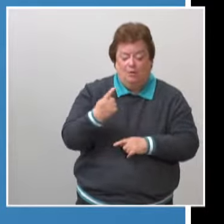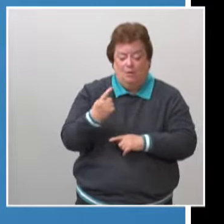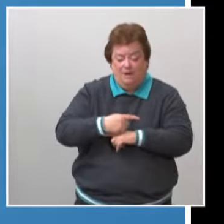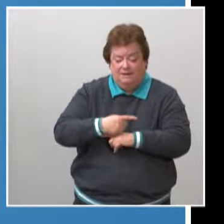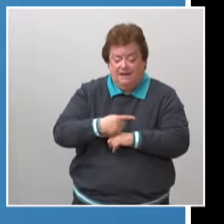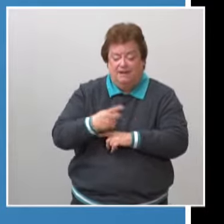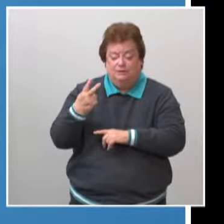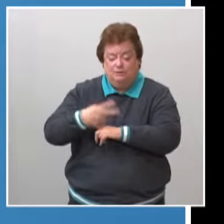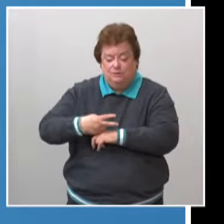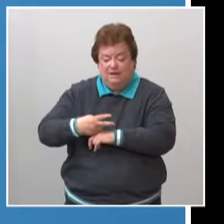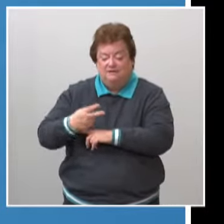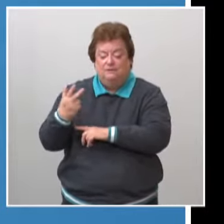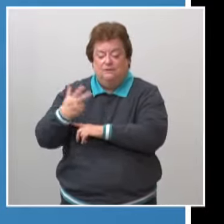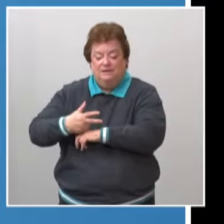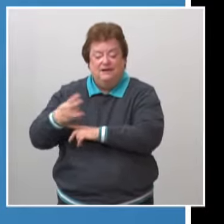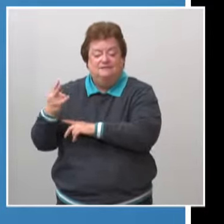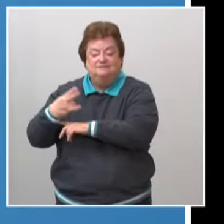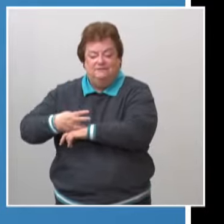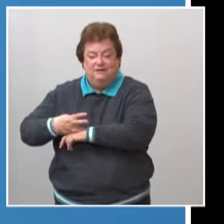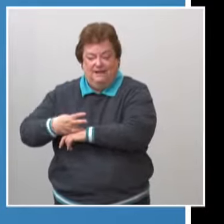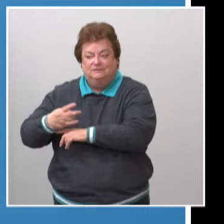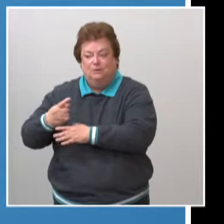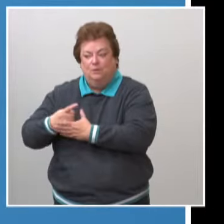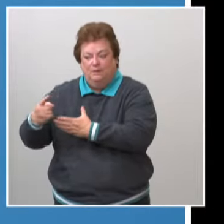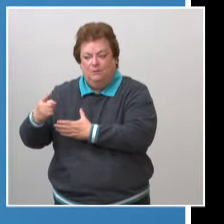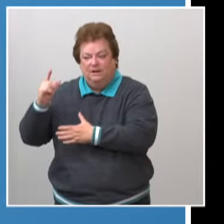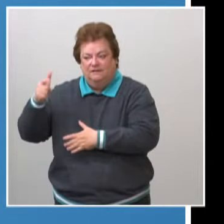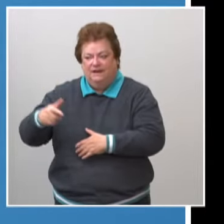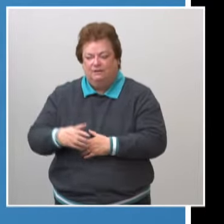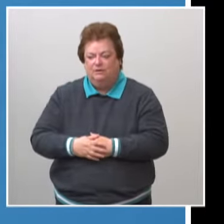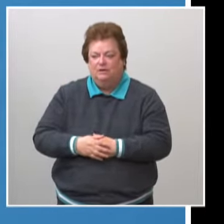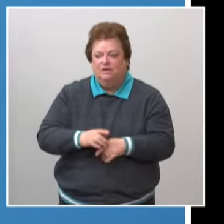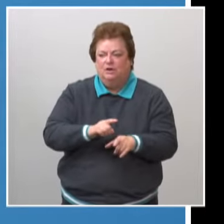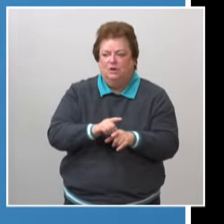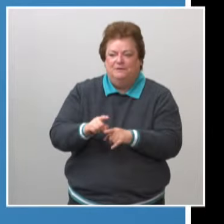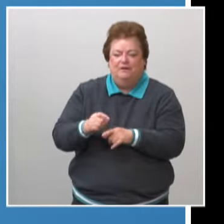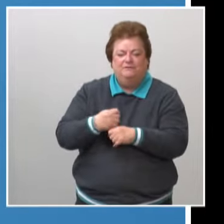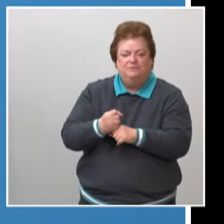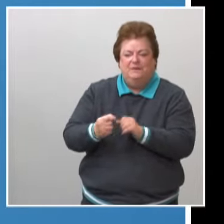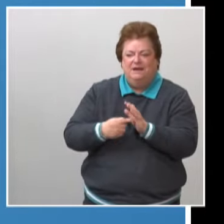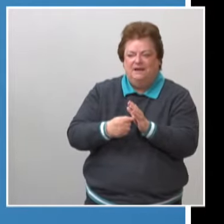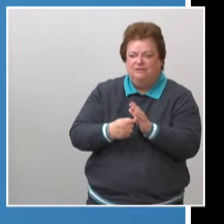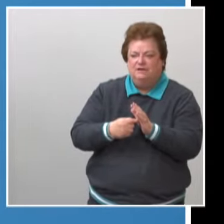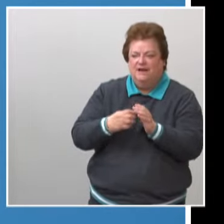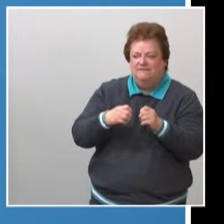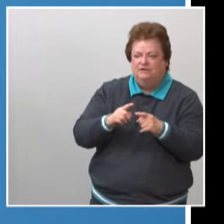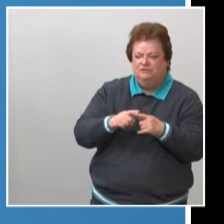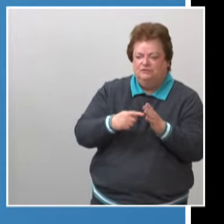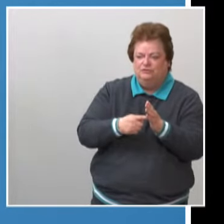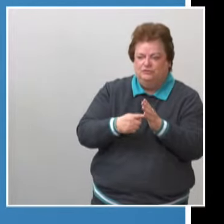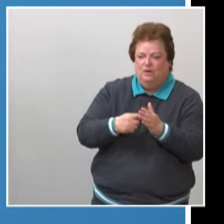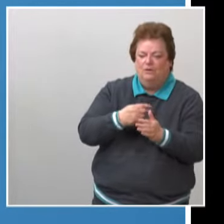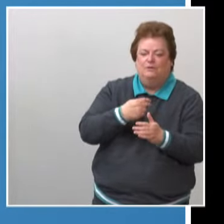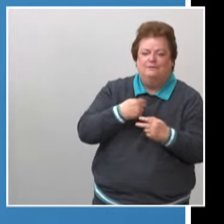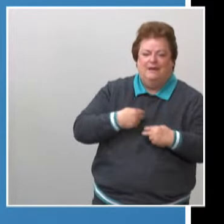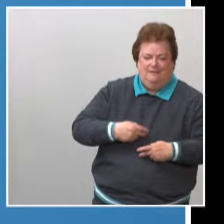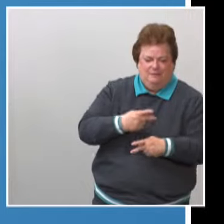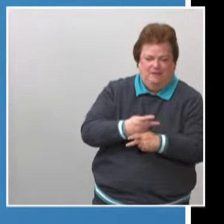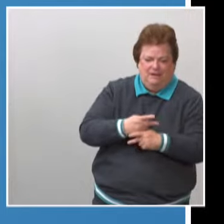3 to 7 days, and over 1 week later. We've also made efforts to display the data for healthcare capacity in more